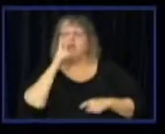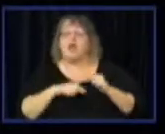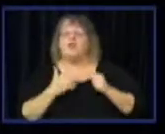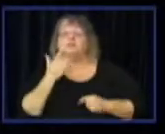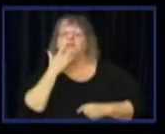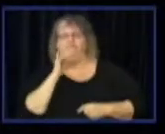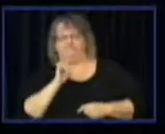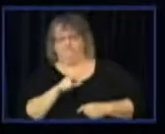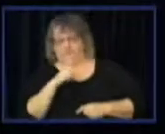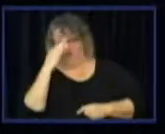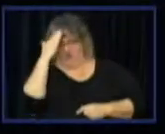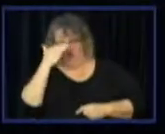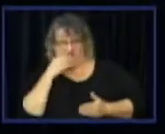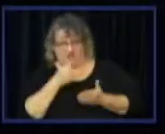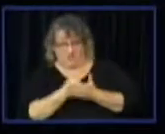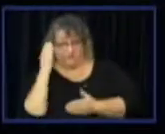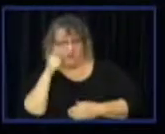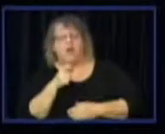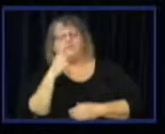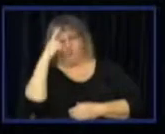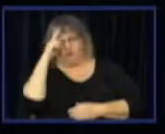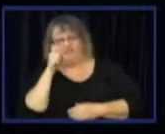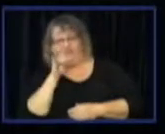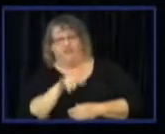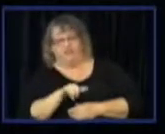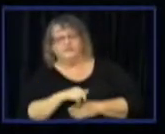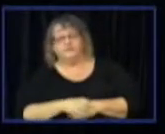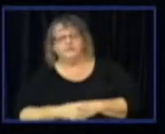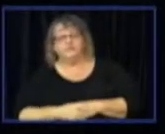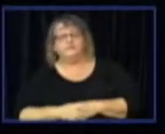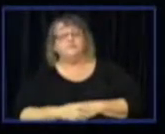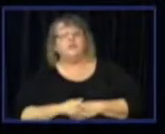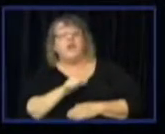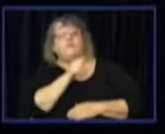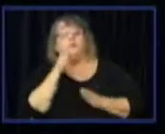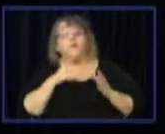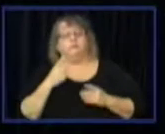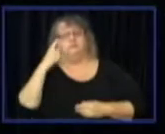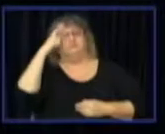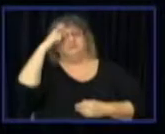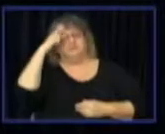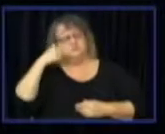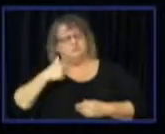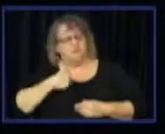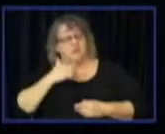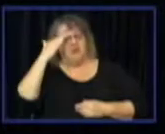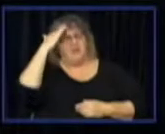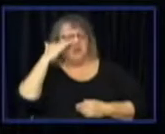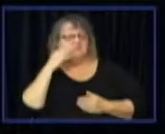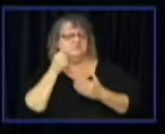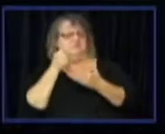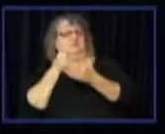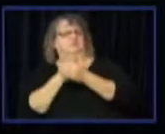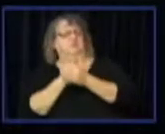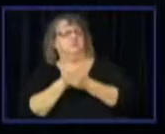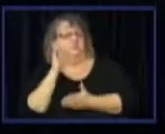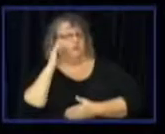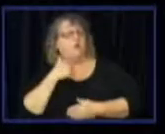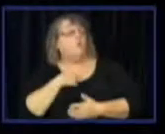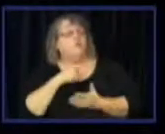injury. Wow. And so if someone thinks they've sustained a concussion, what should they